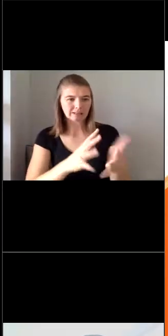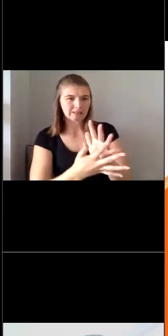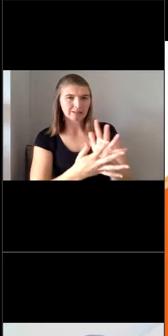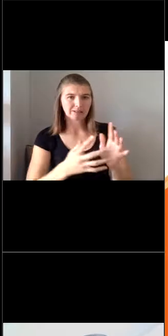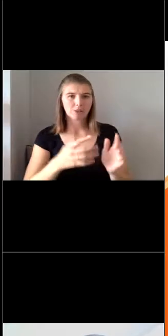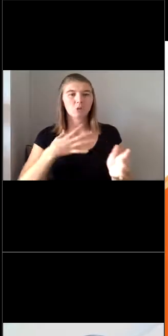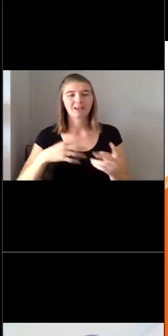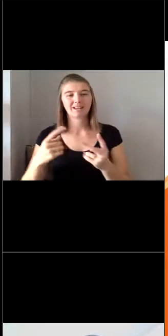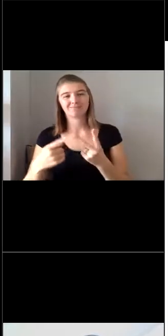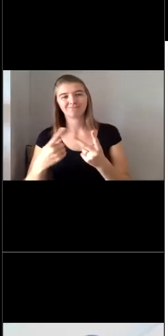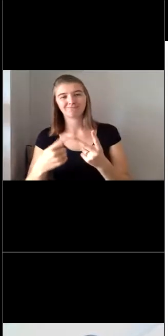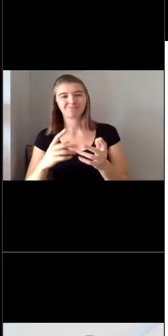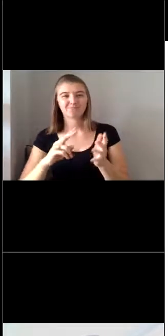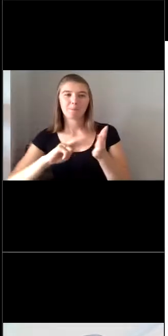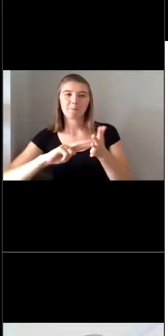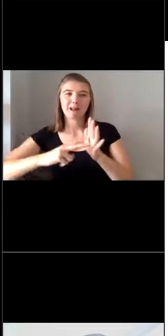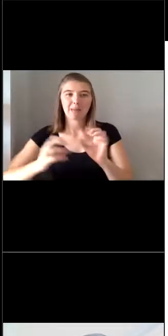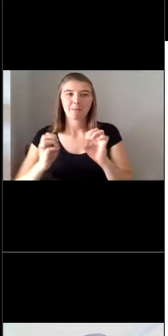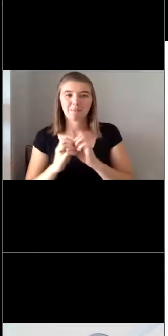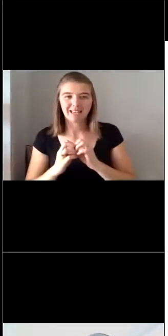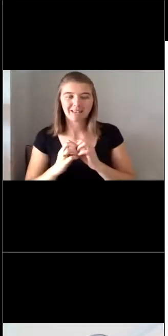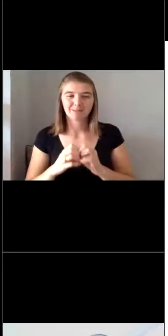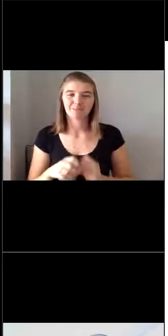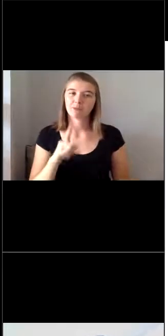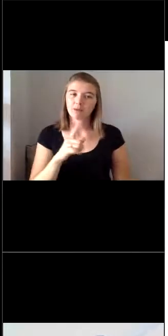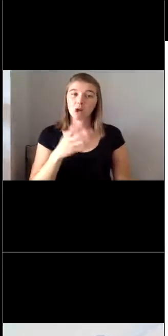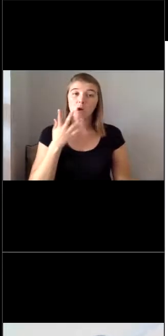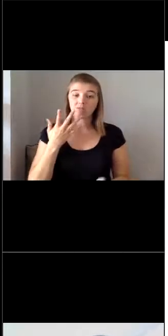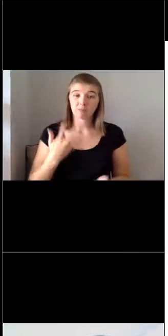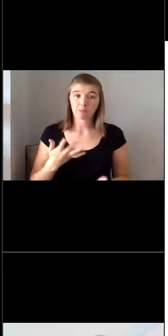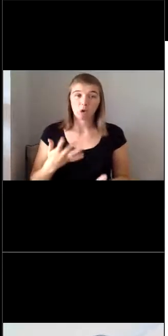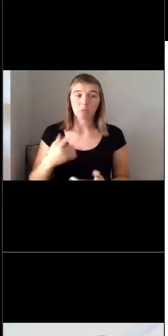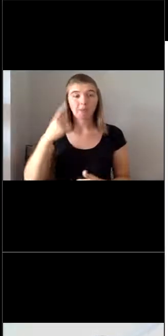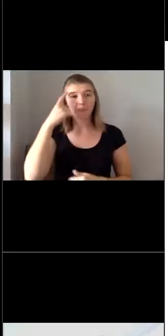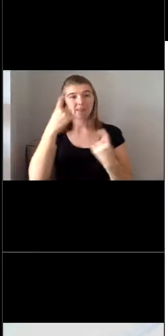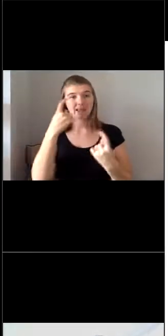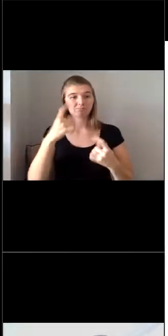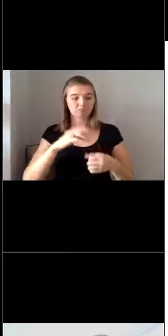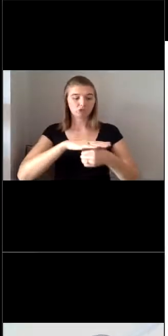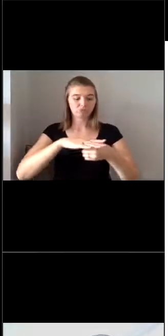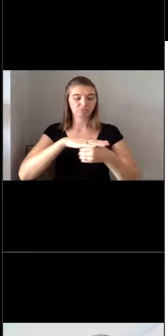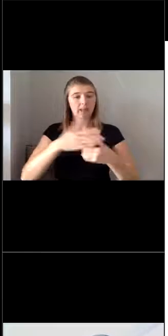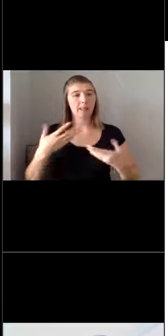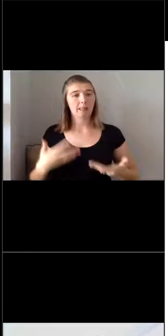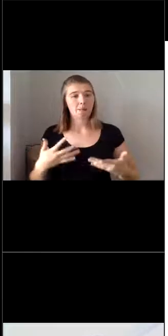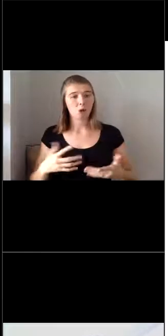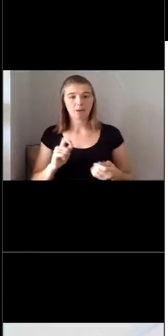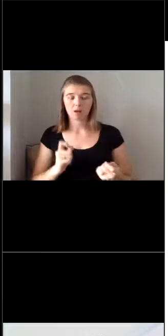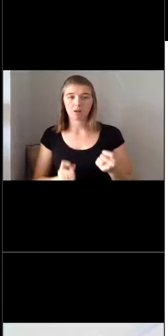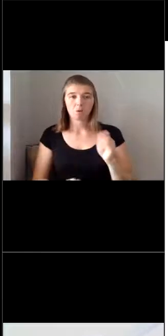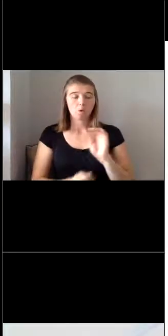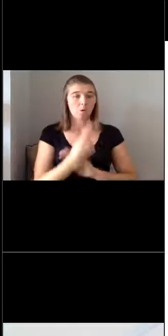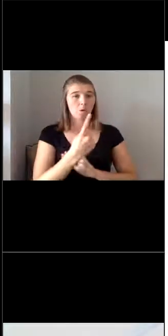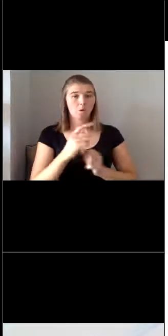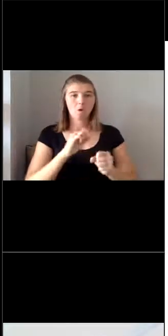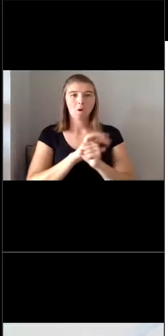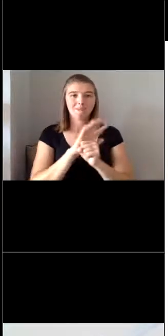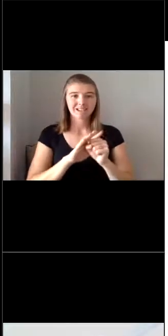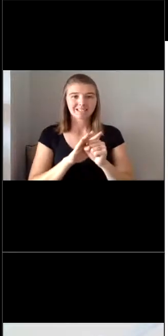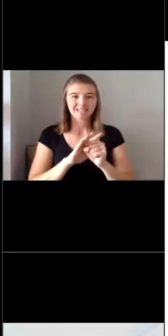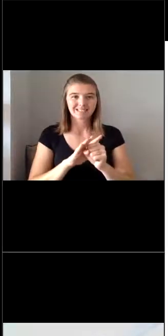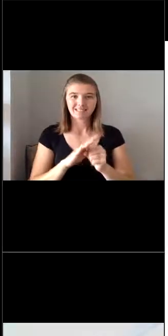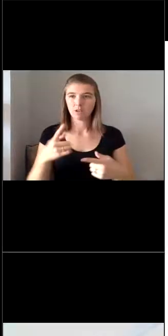to hand, but when we think about our current circumstances, it's quite unprecedented. We have all